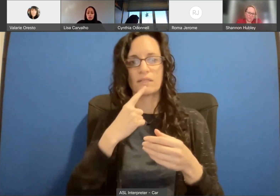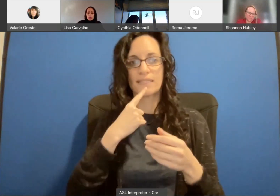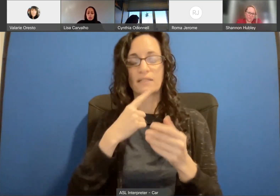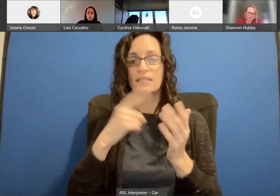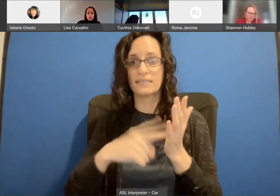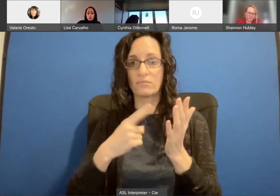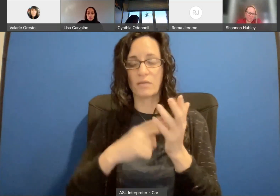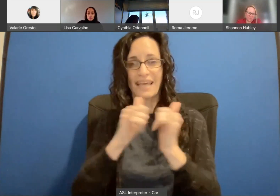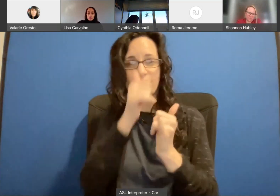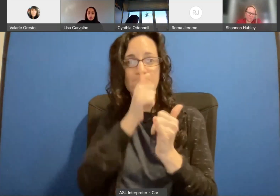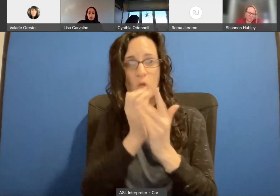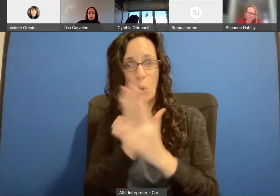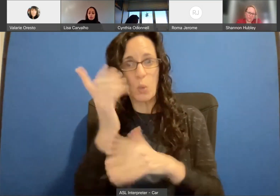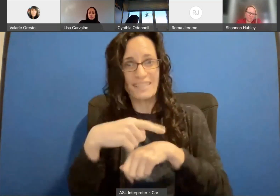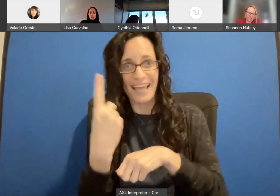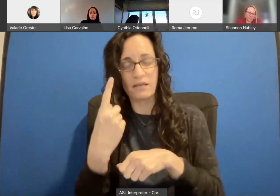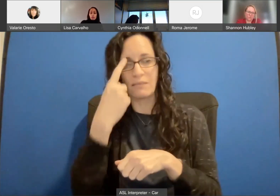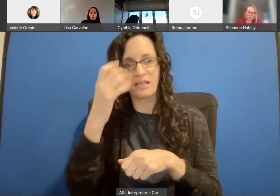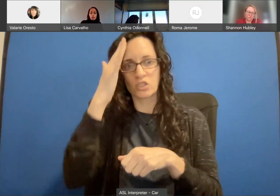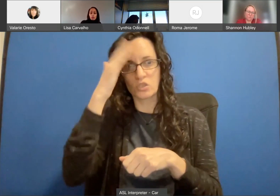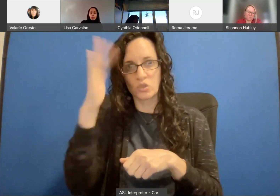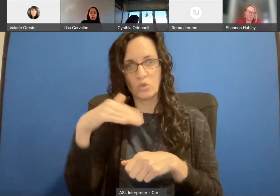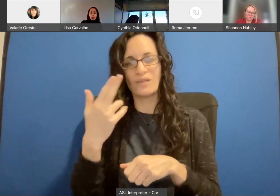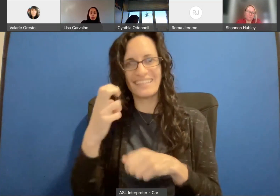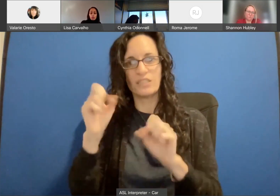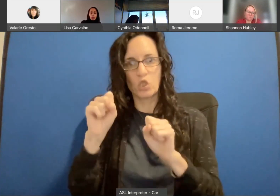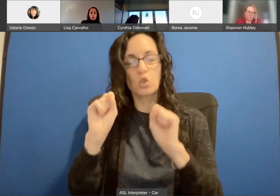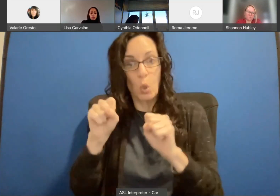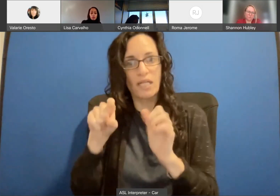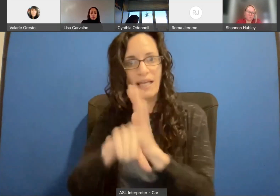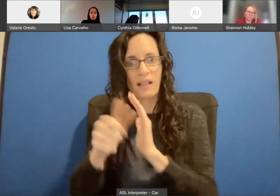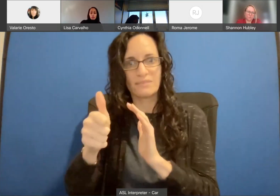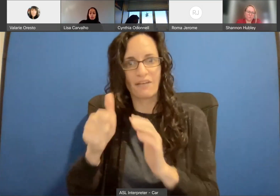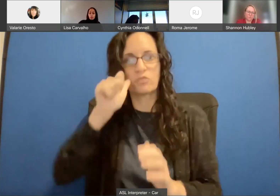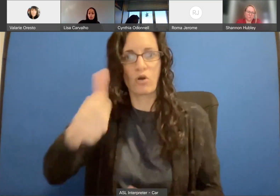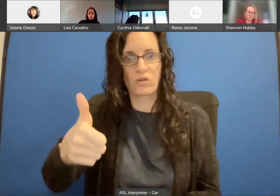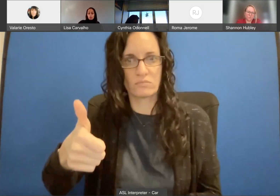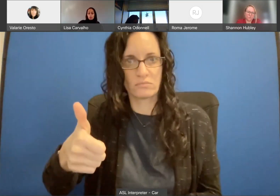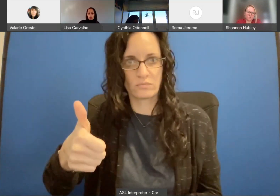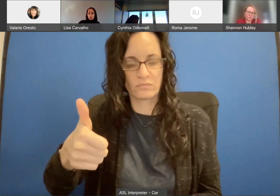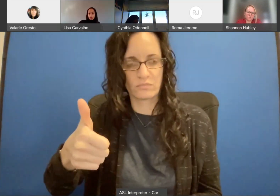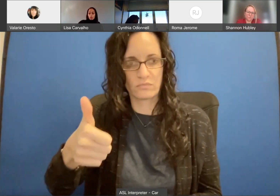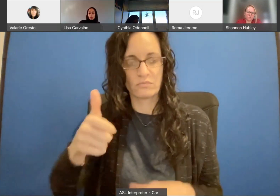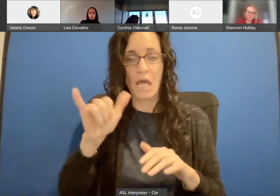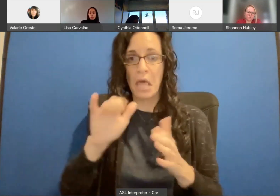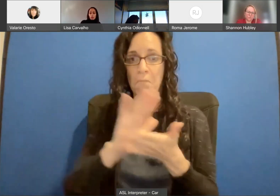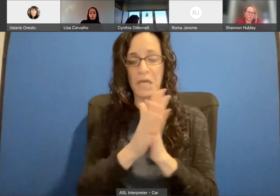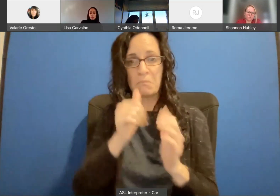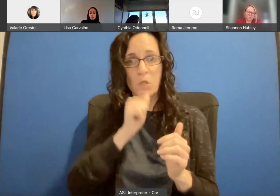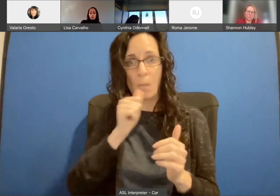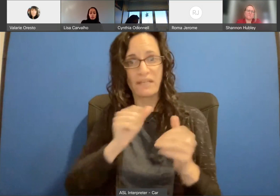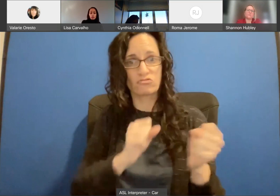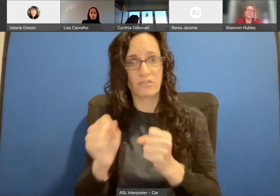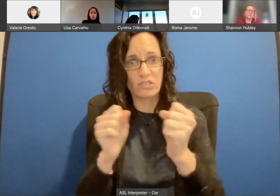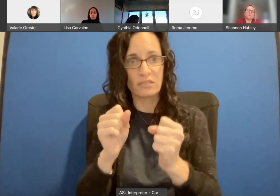him through the day was knowing he could always take his own life the following day. And that became a coping strategy. We